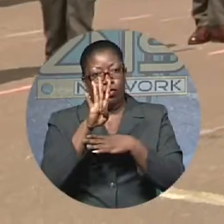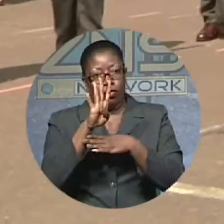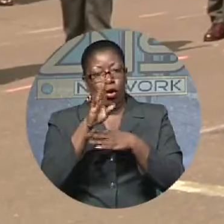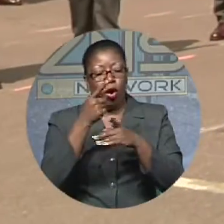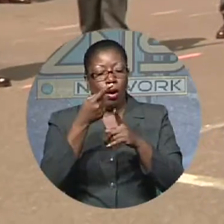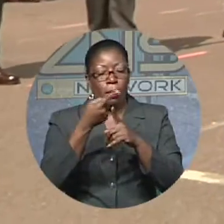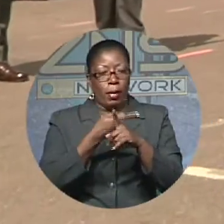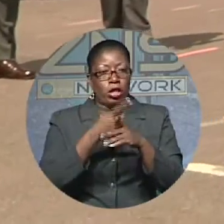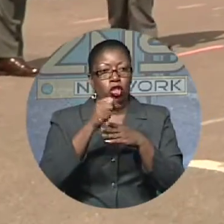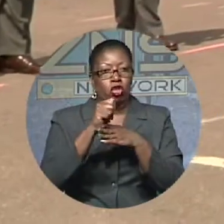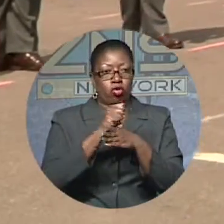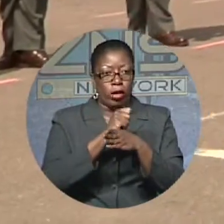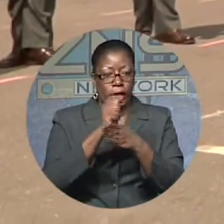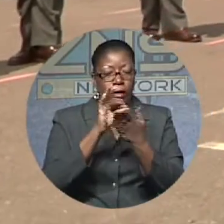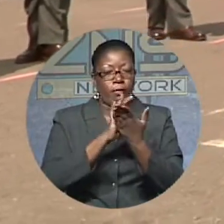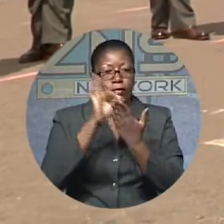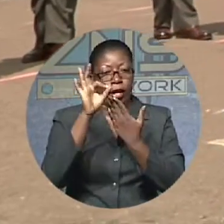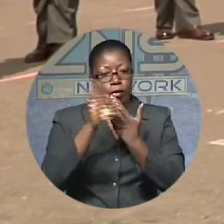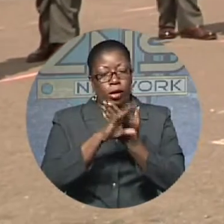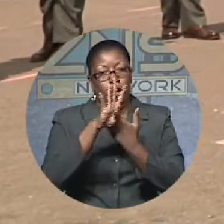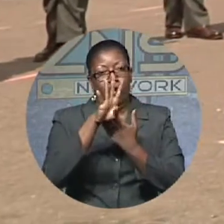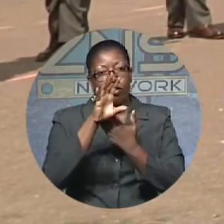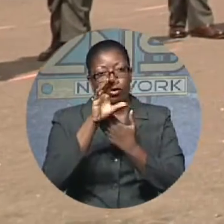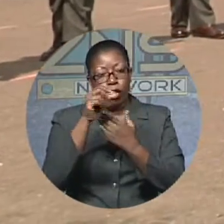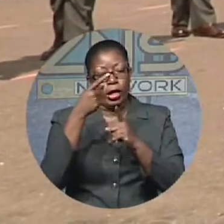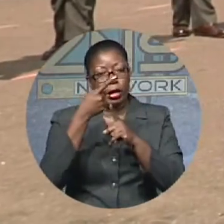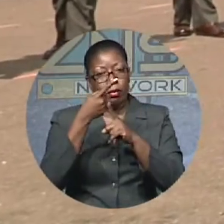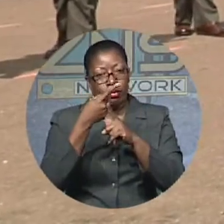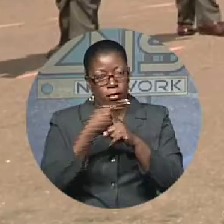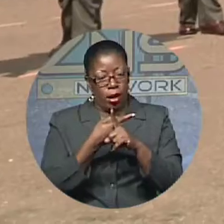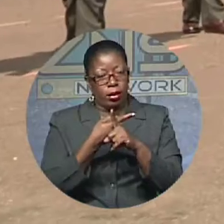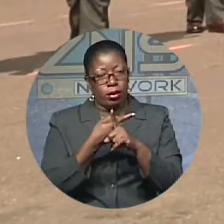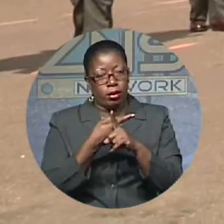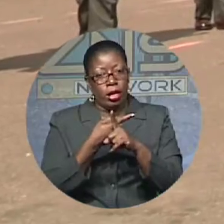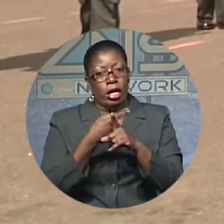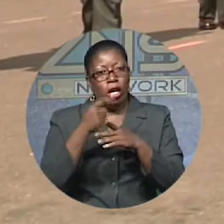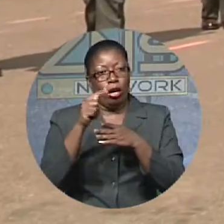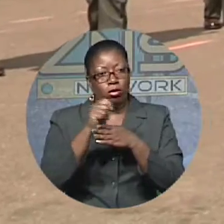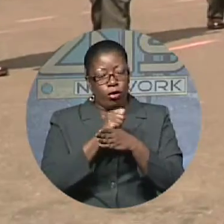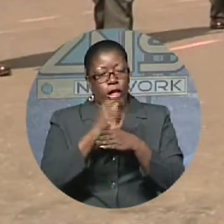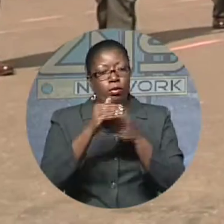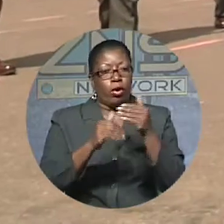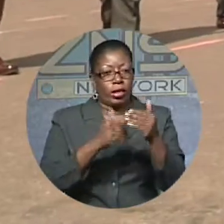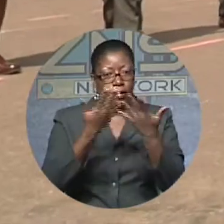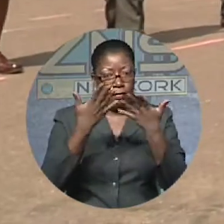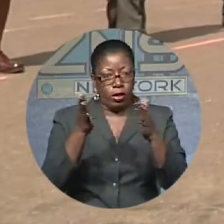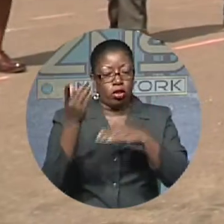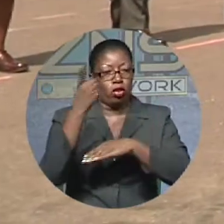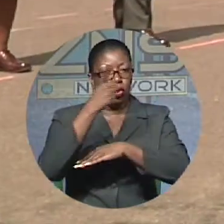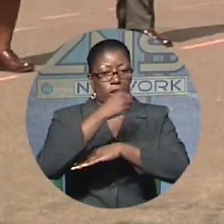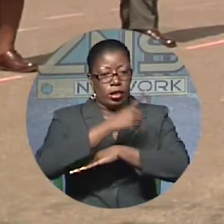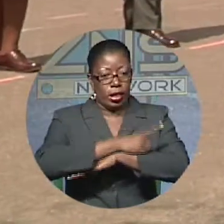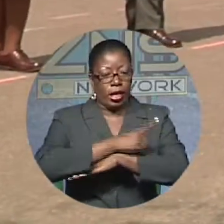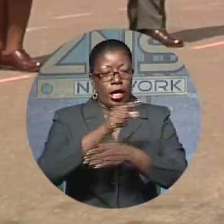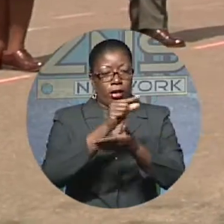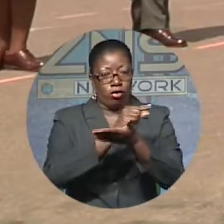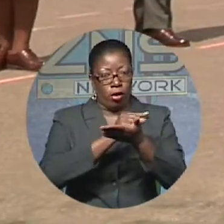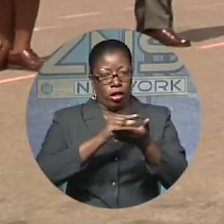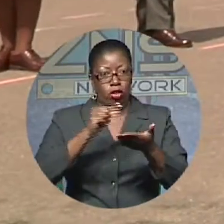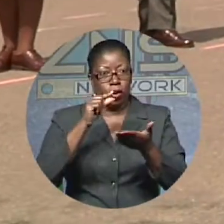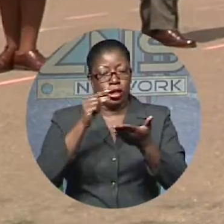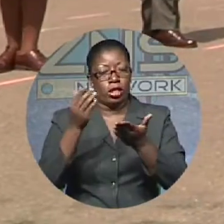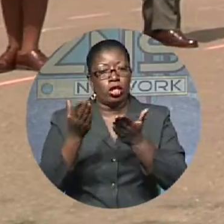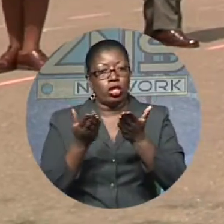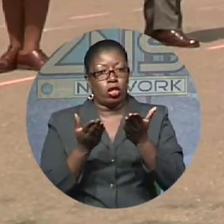In February, the handpicked group of some 40 men and women began their initial training process, which ended today with a graduation ceremony at the prison